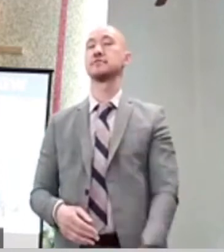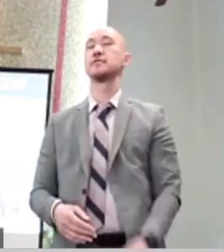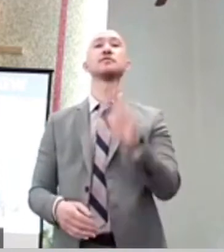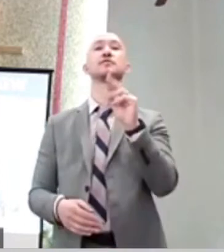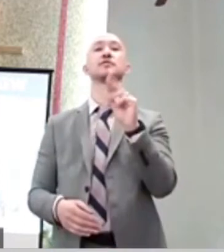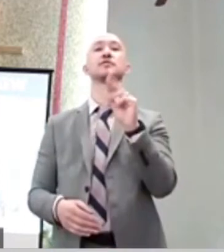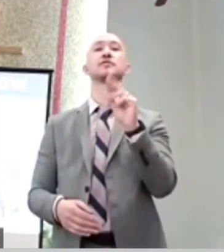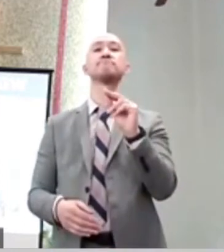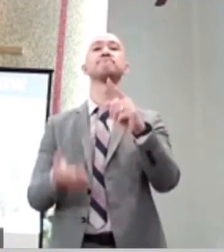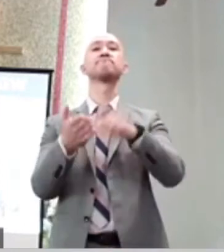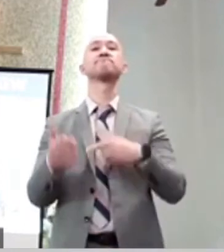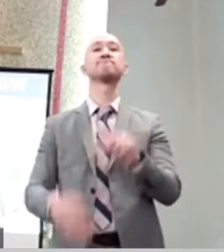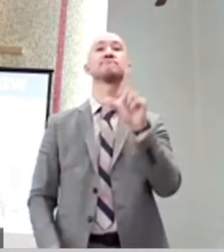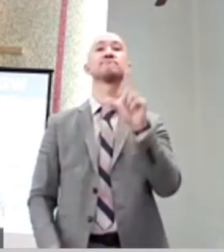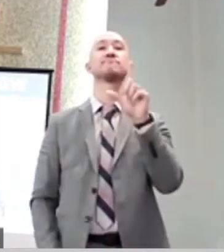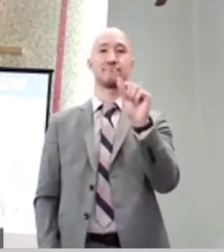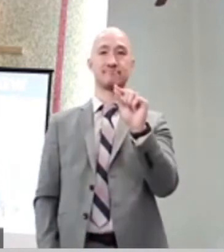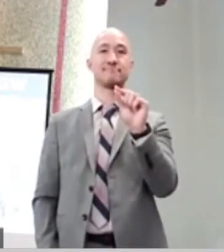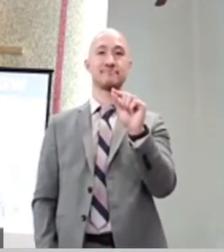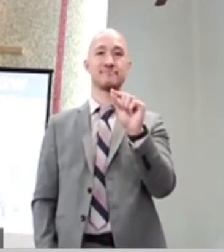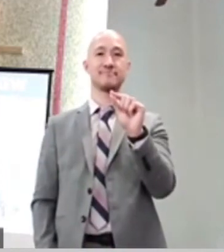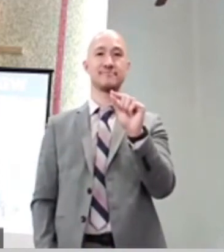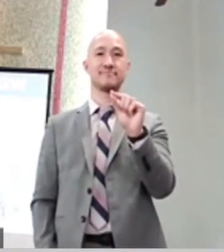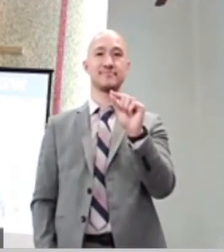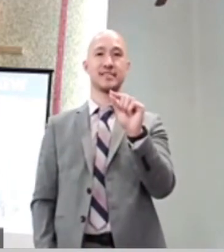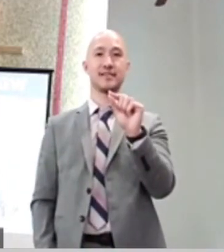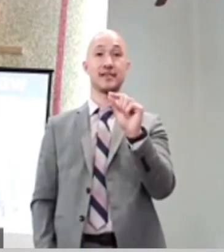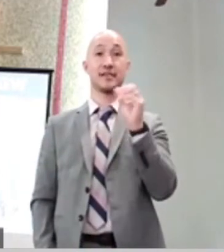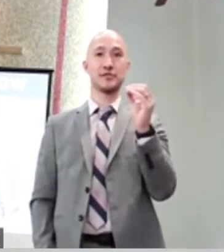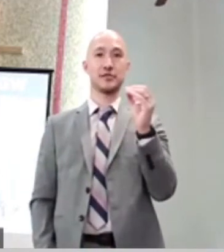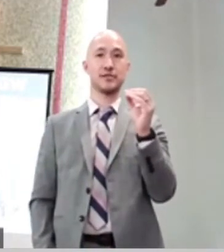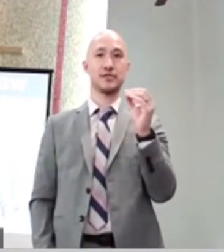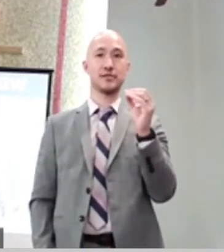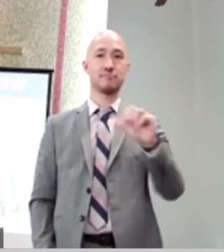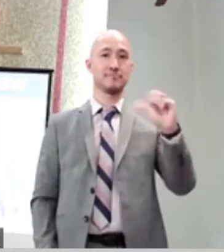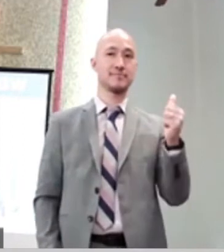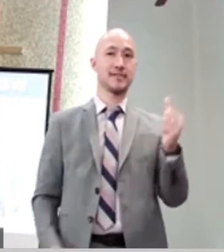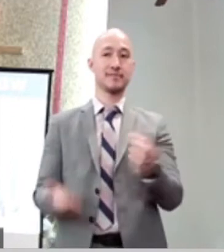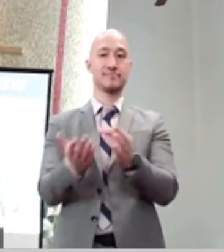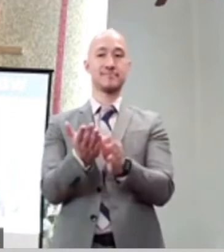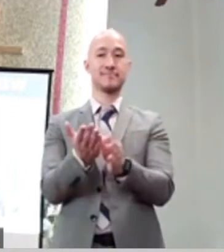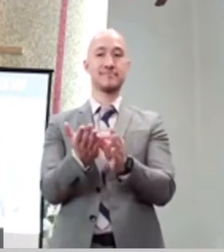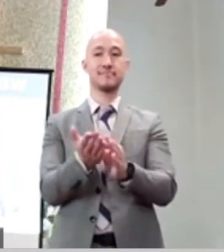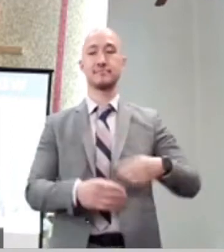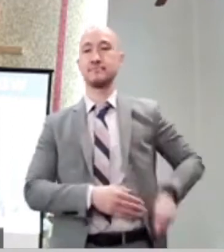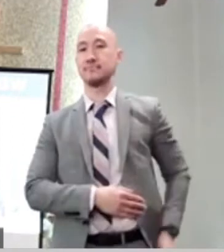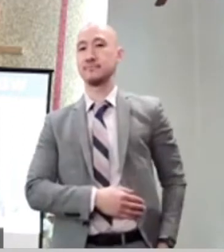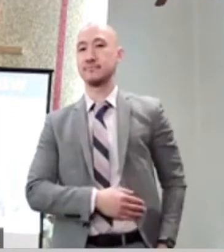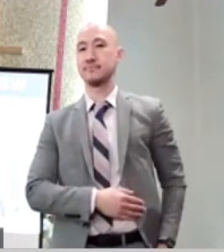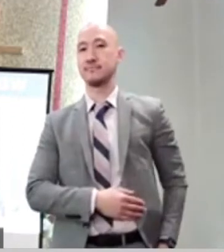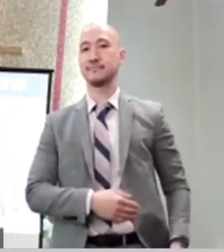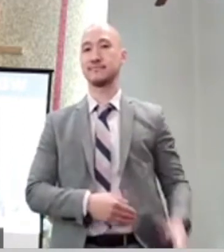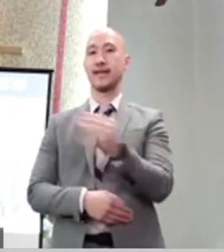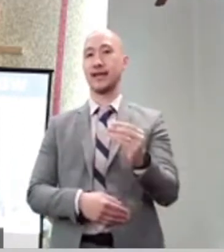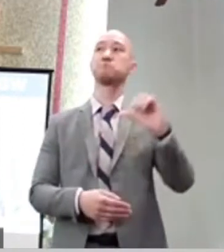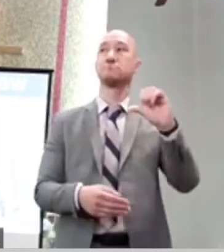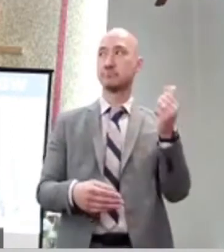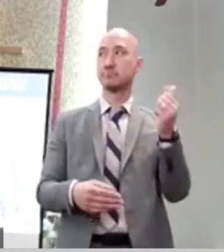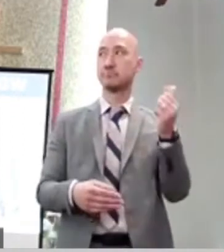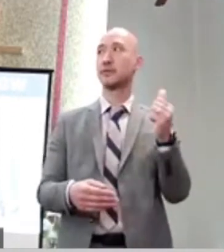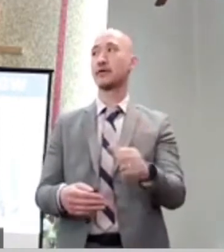denarii and I'll keep 10 to myself and give the other 10 down the line. And that's how frequently tax collectors did. They